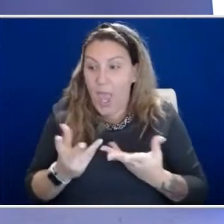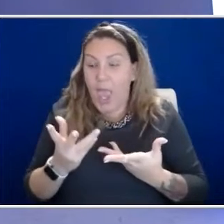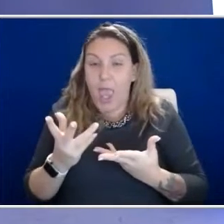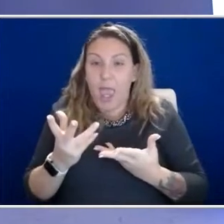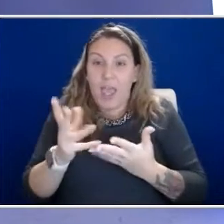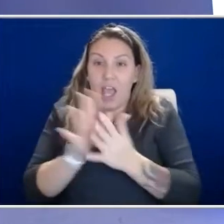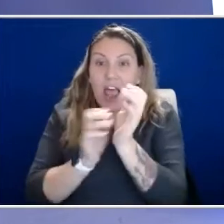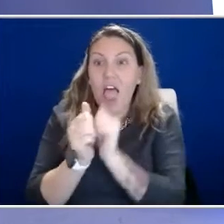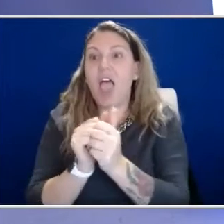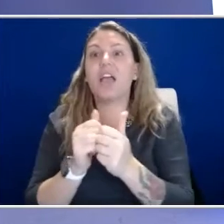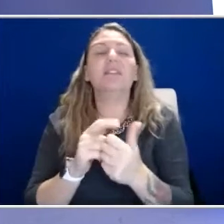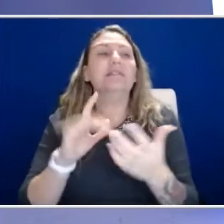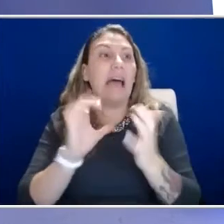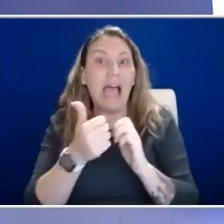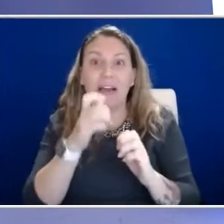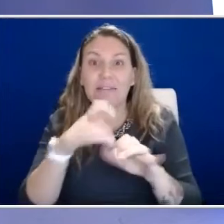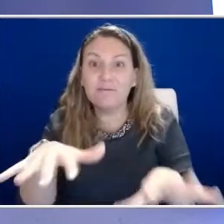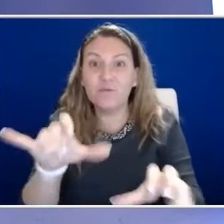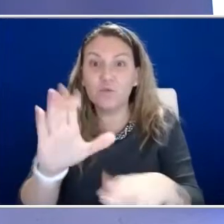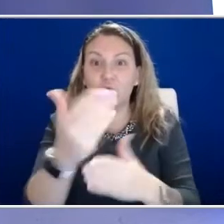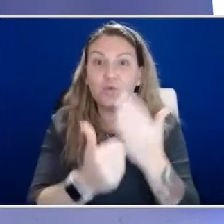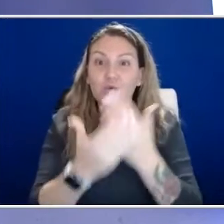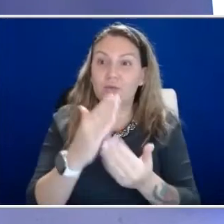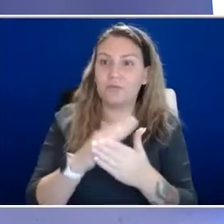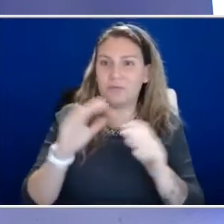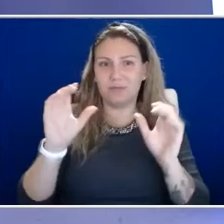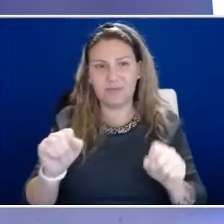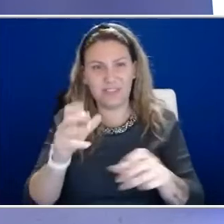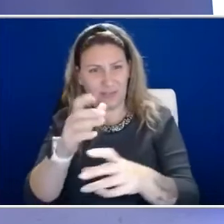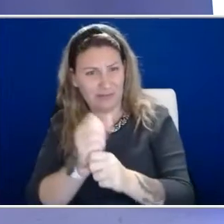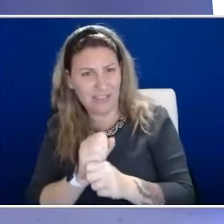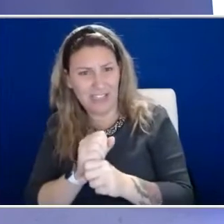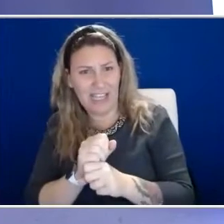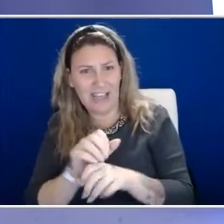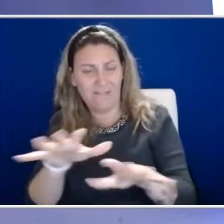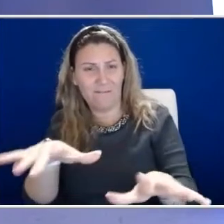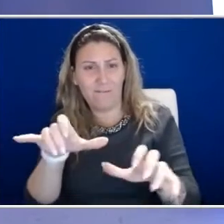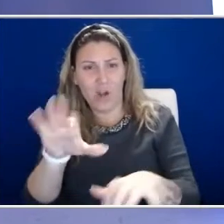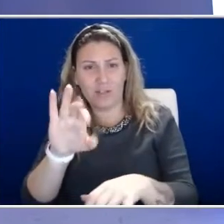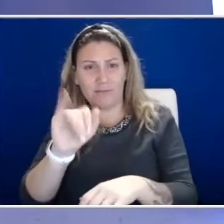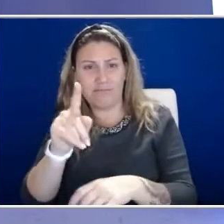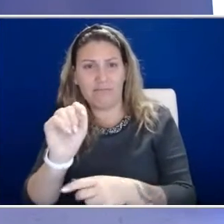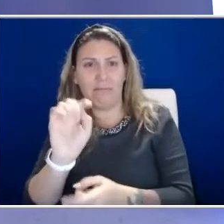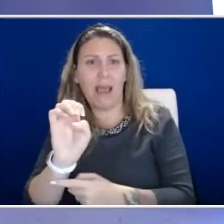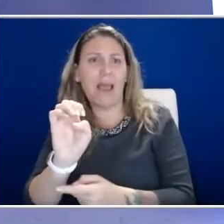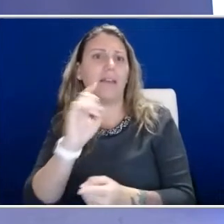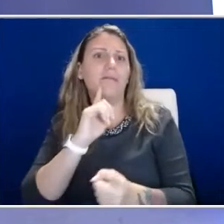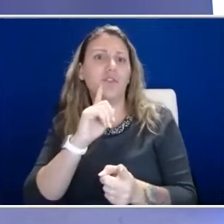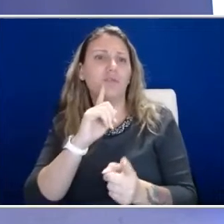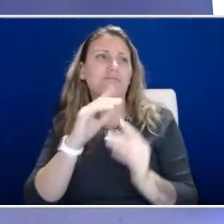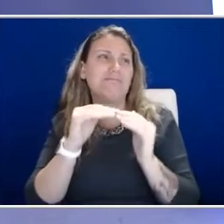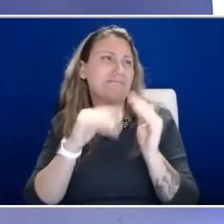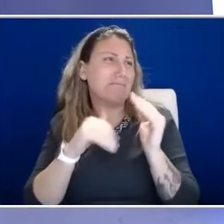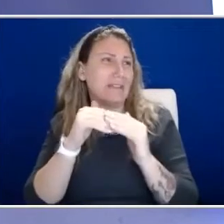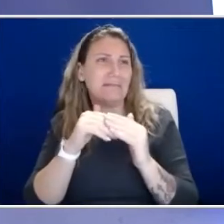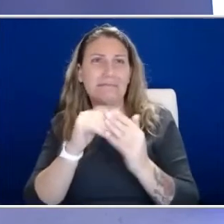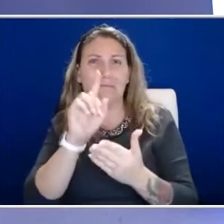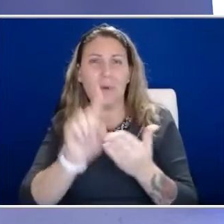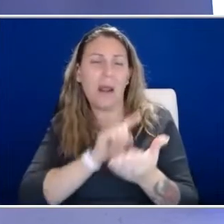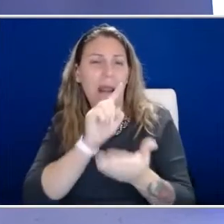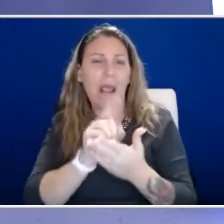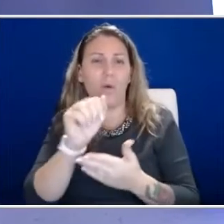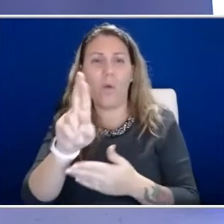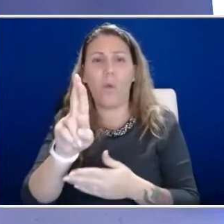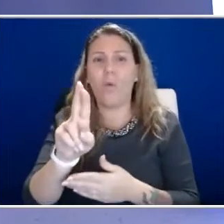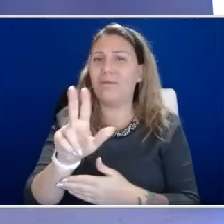get frostbite. Can you get frostbite from being out for under an hour, 45 minutes, or what should we be looking